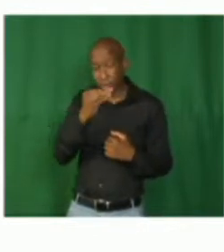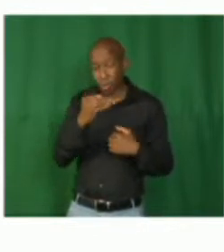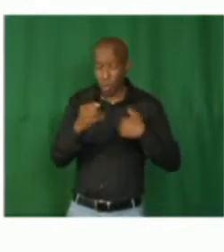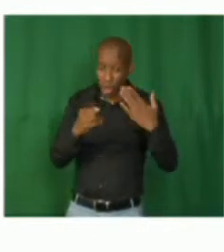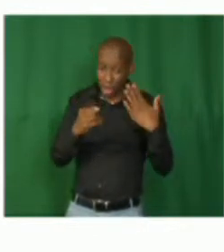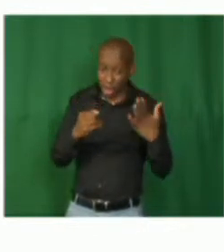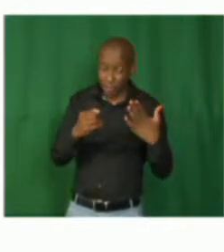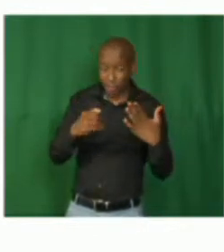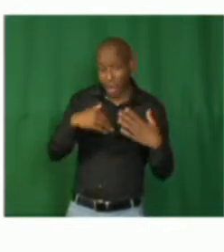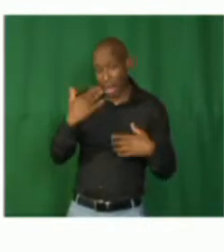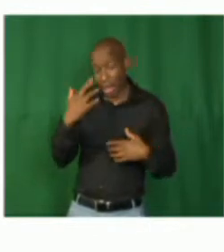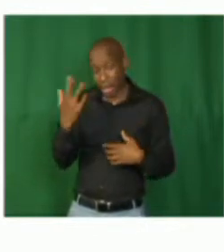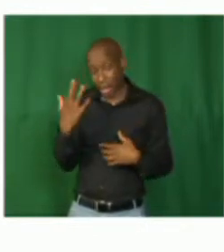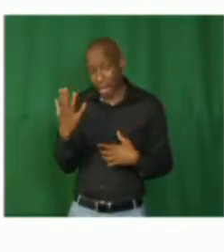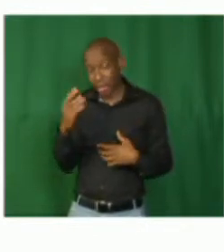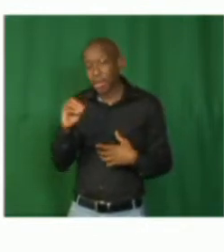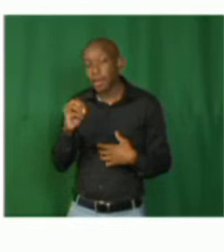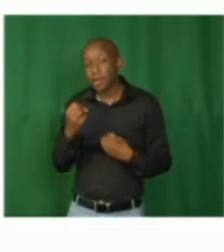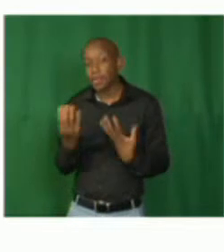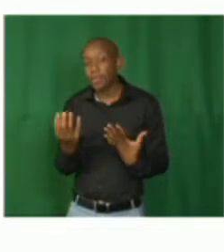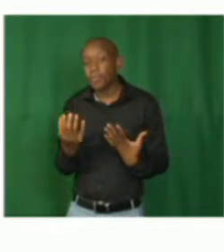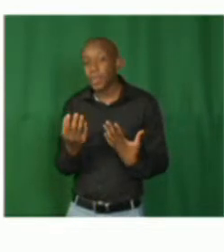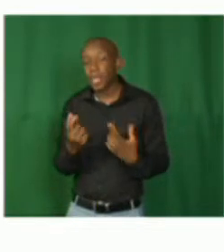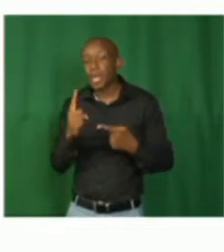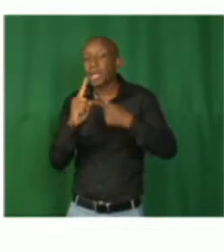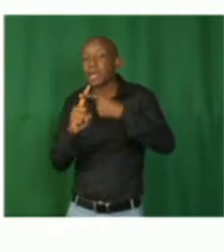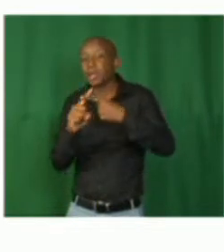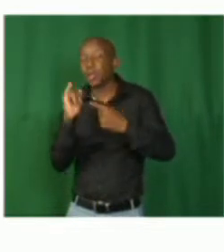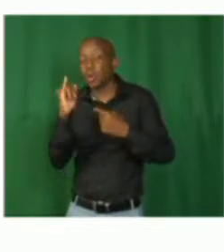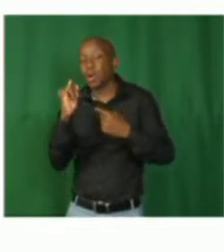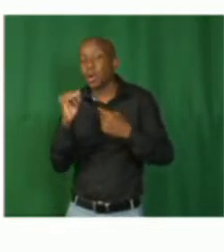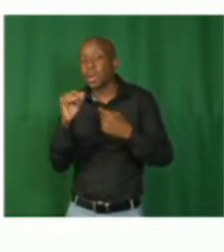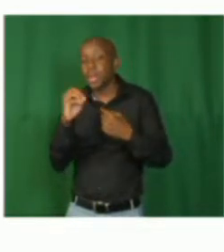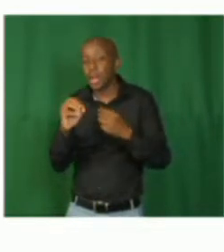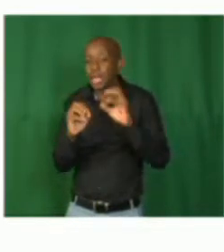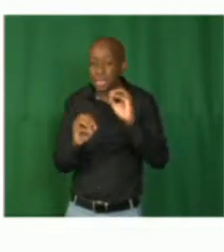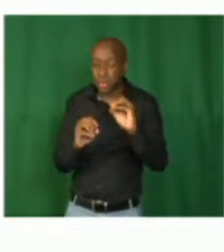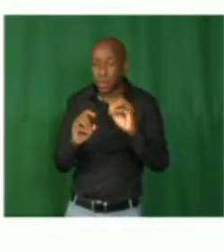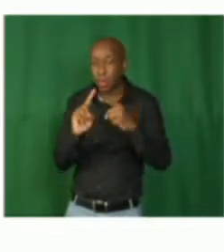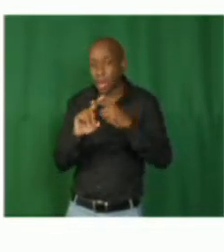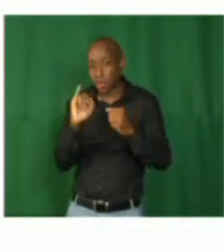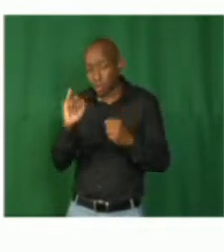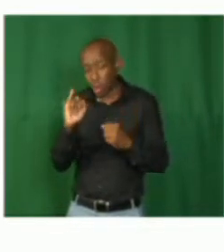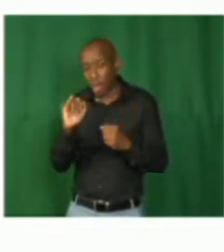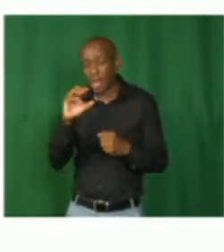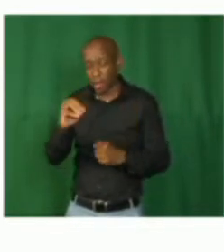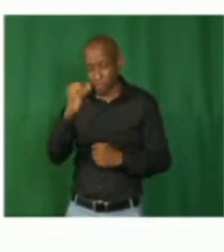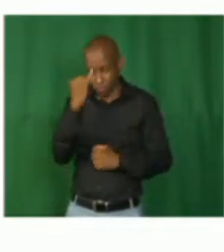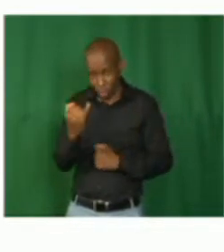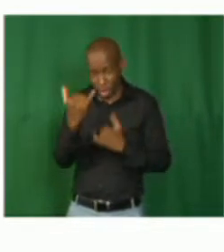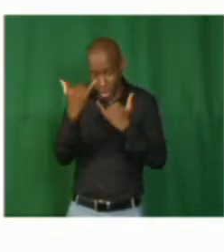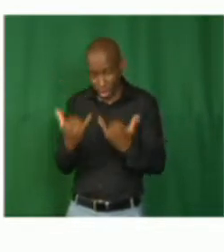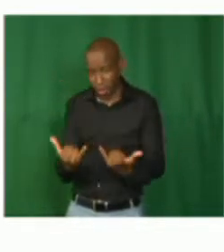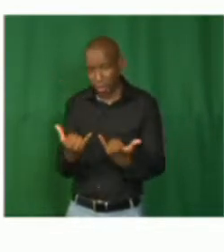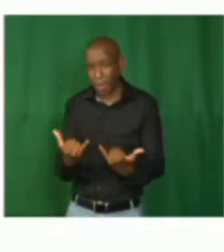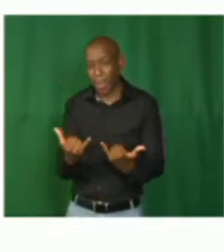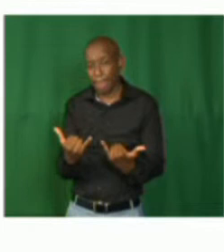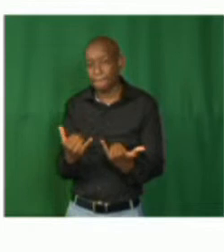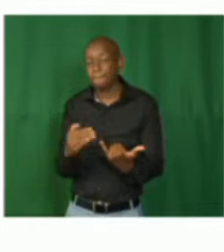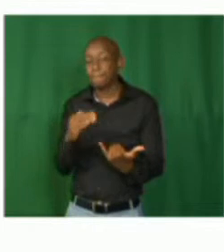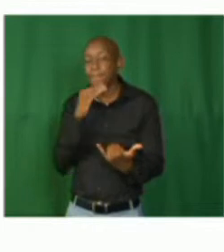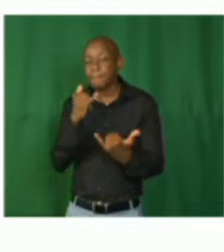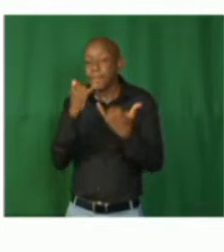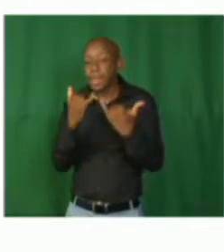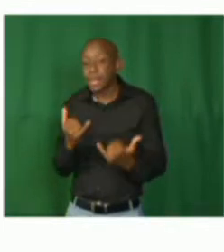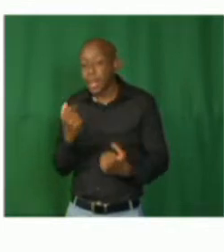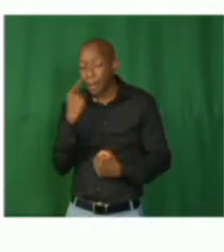hand side, and then on the right hand side, because we added 1 to this 0 here, we're going to have this 1. So that now it